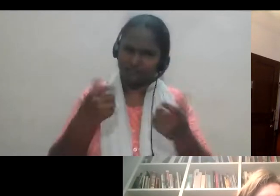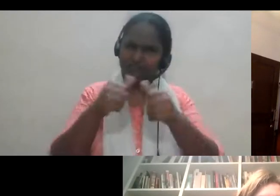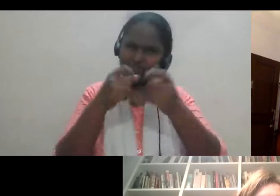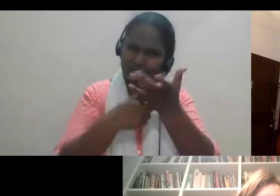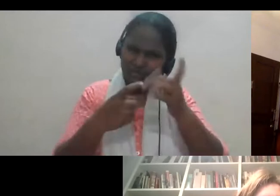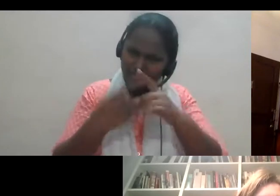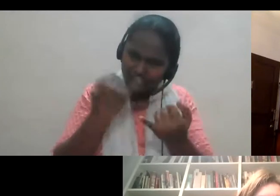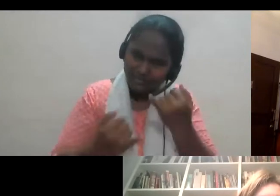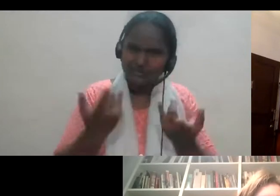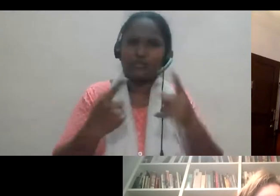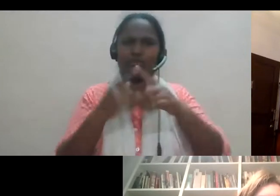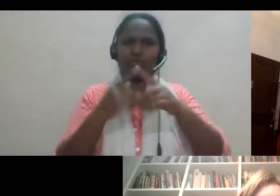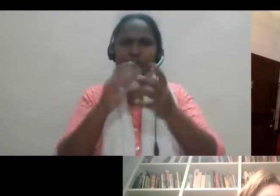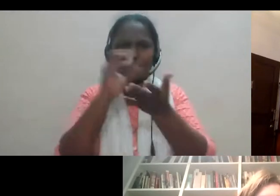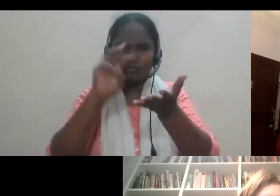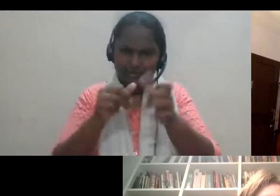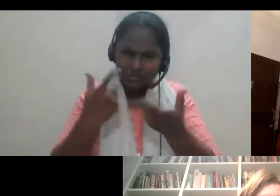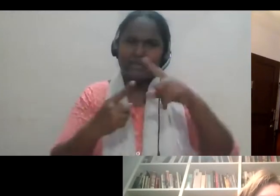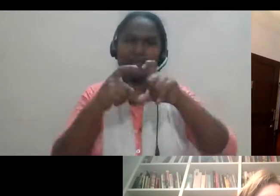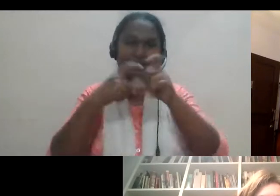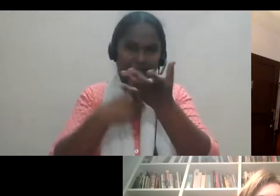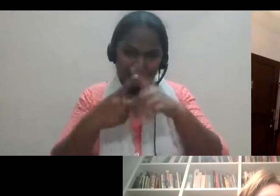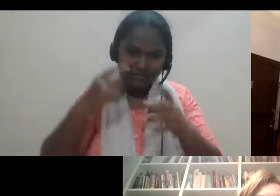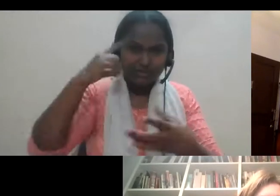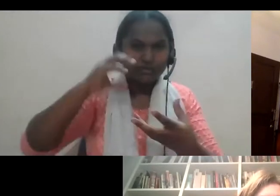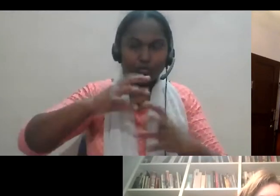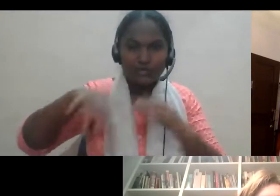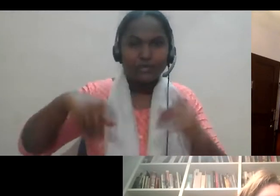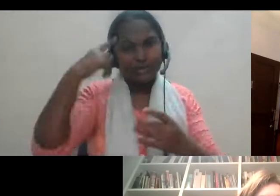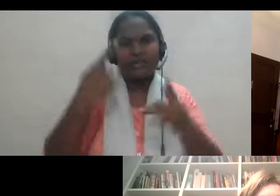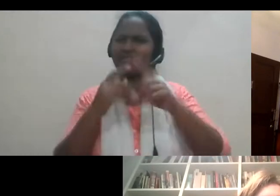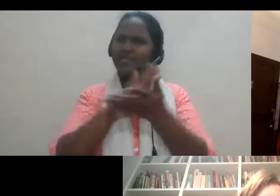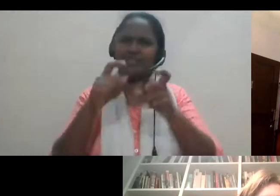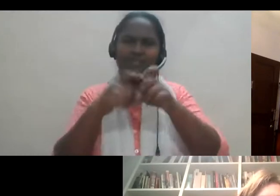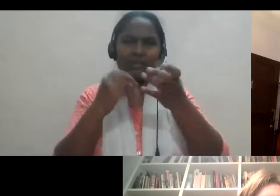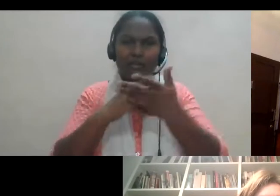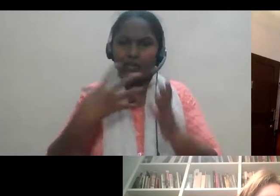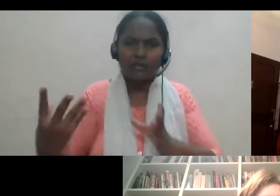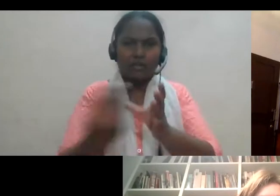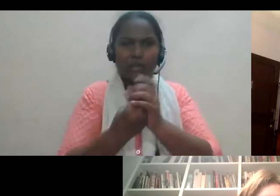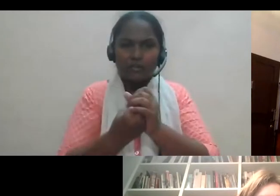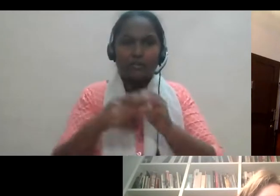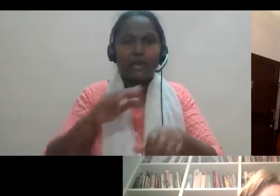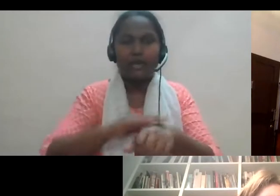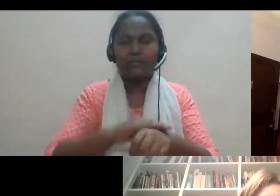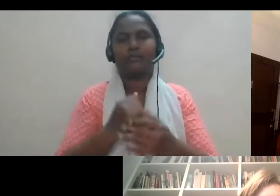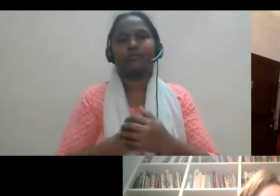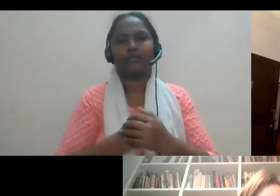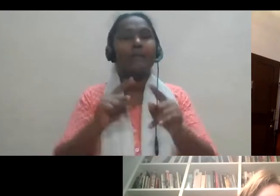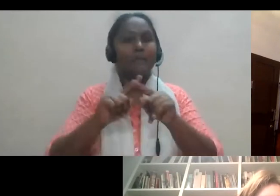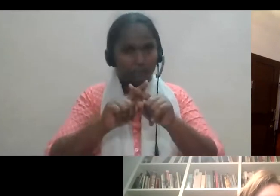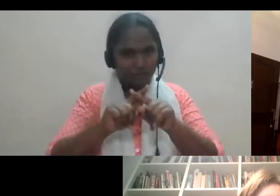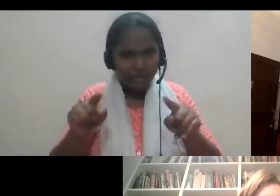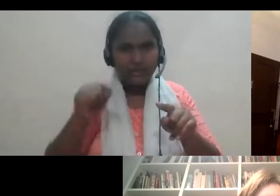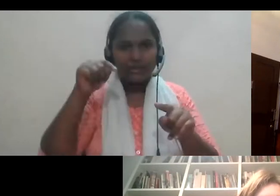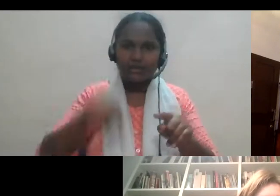was conservation, it was textile production, contemporary theory, all that came together in this experiment. But it